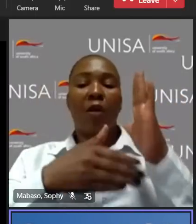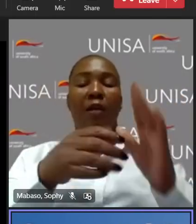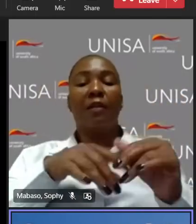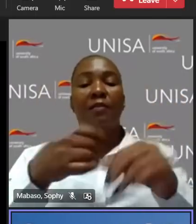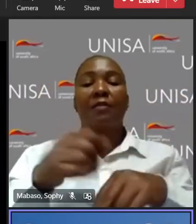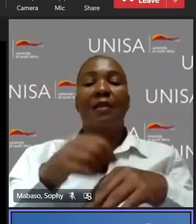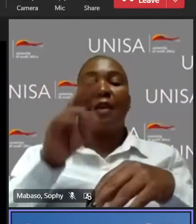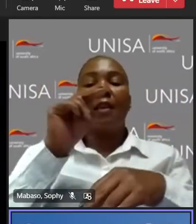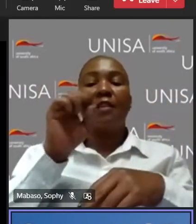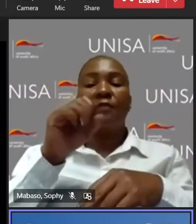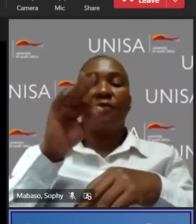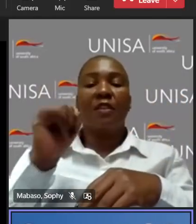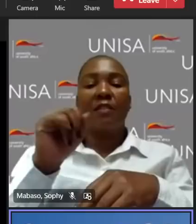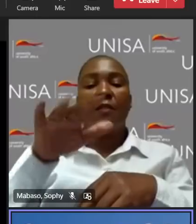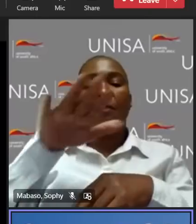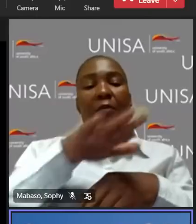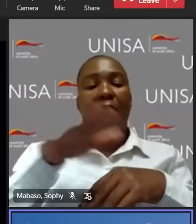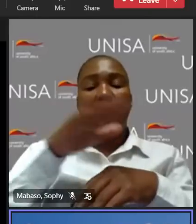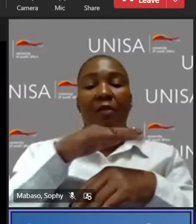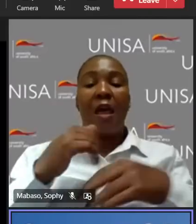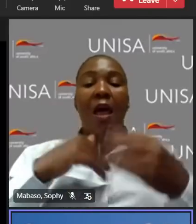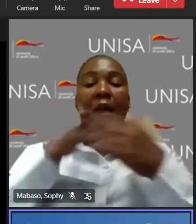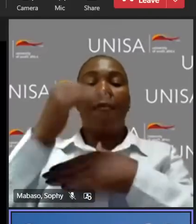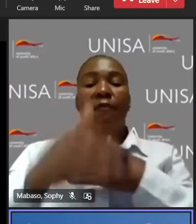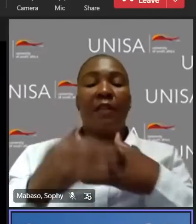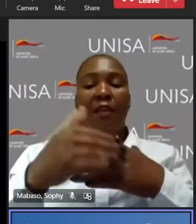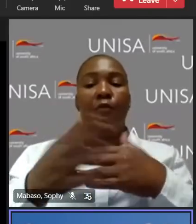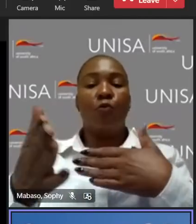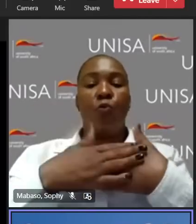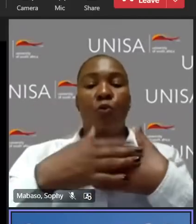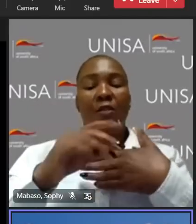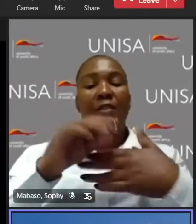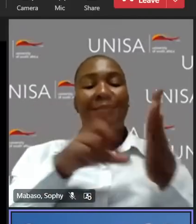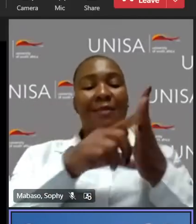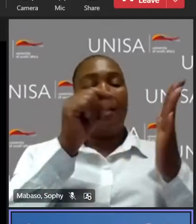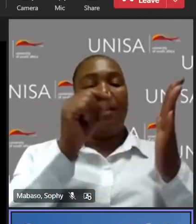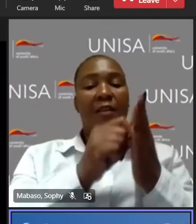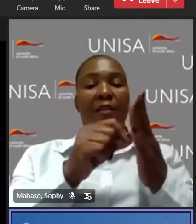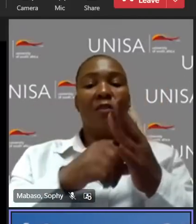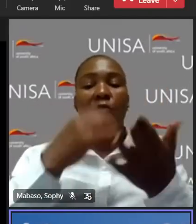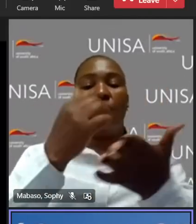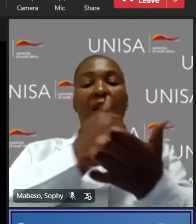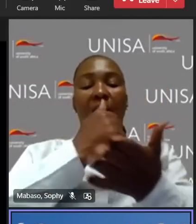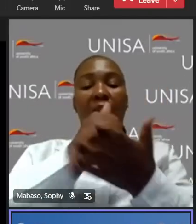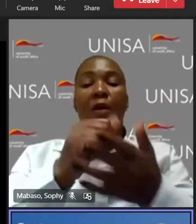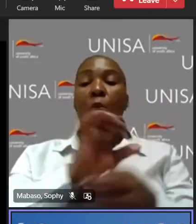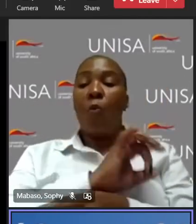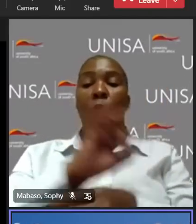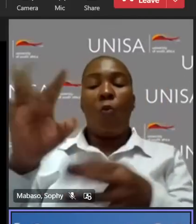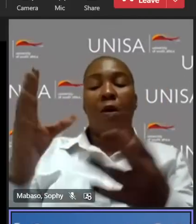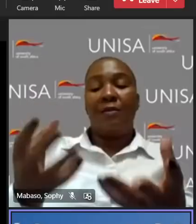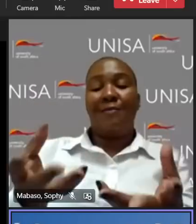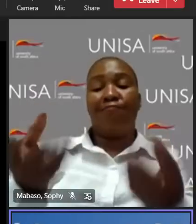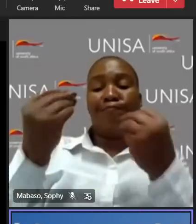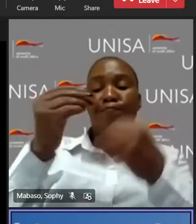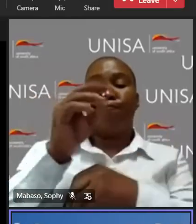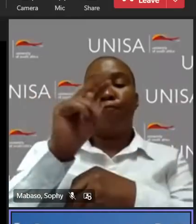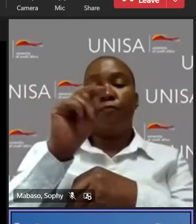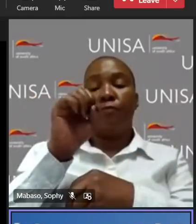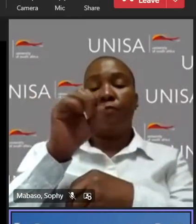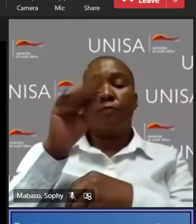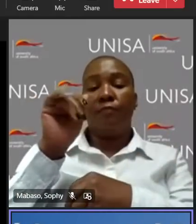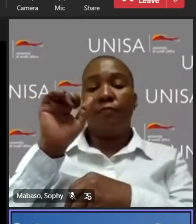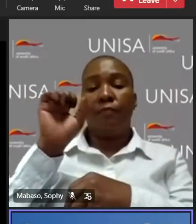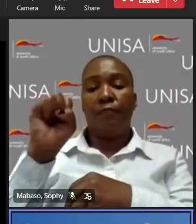the closing date of registration. Upon NSFAS receiving the registration data and so on, they